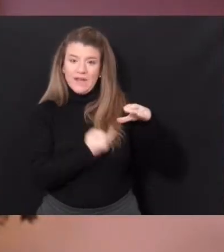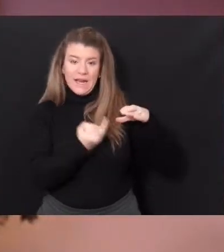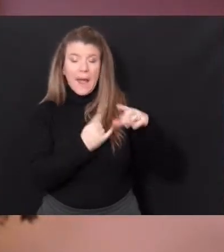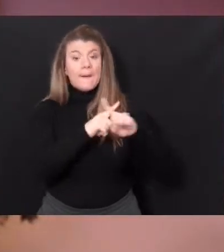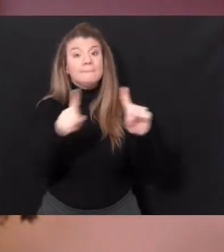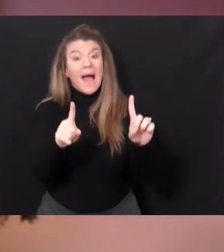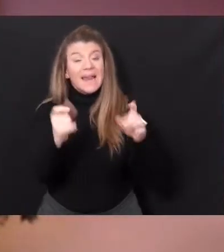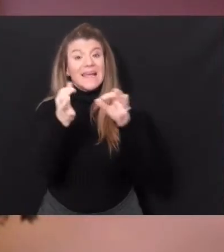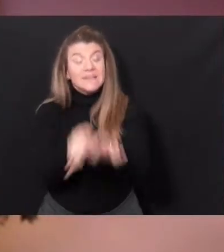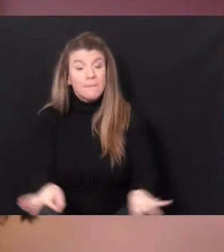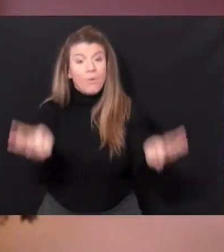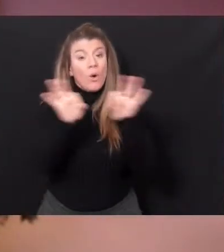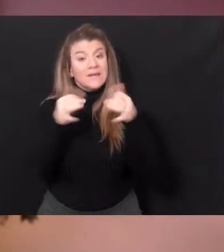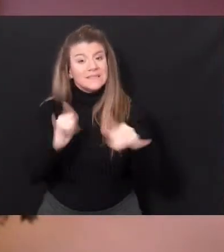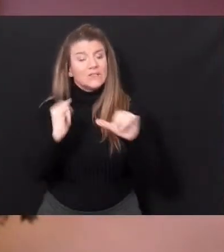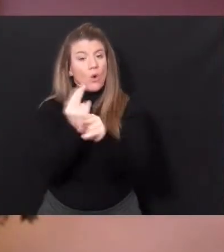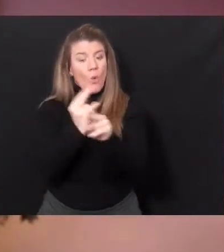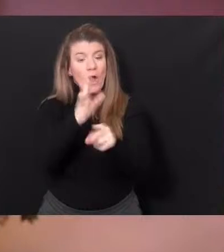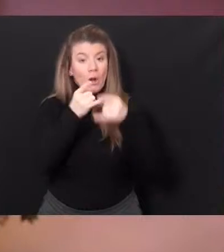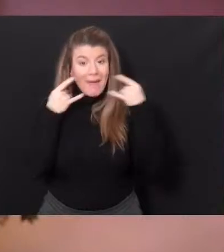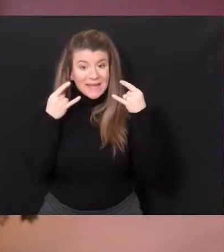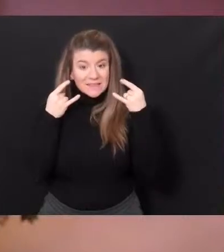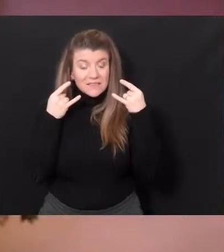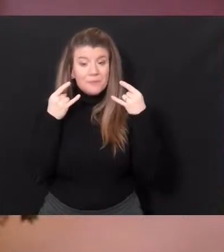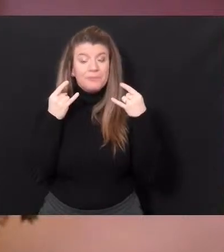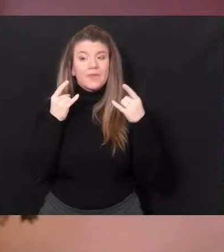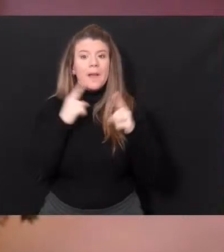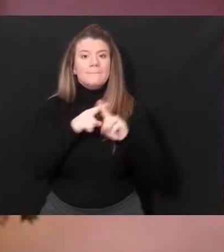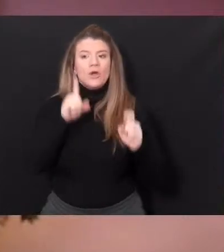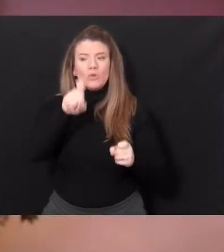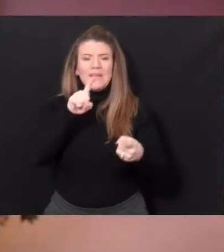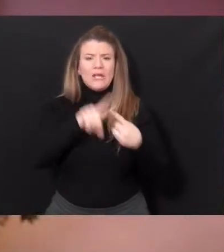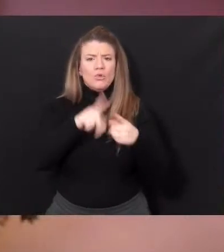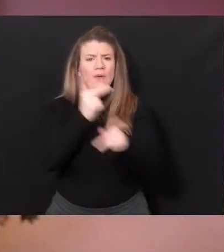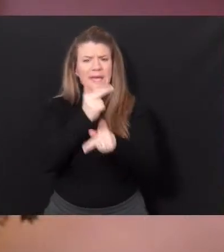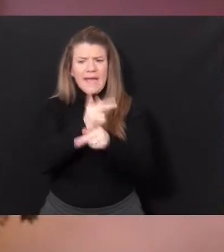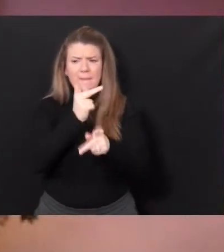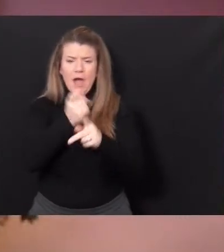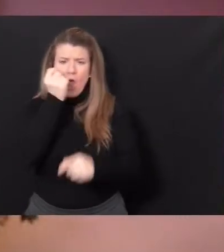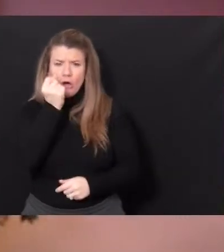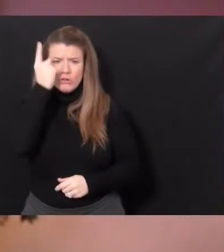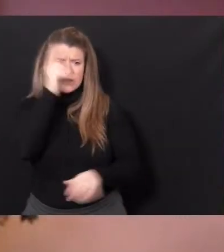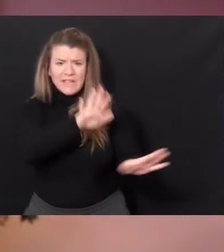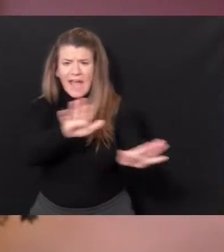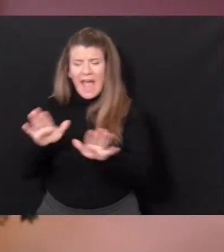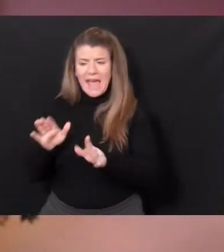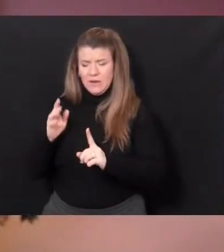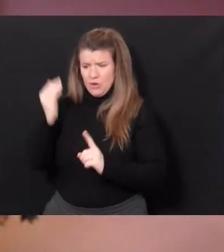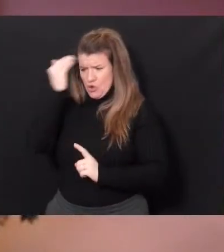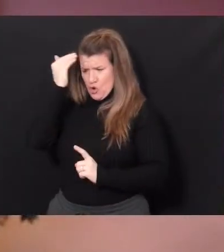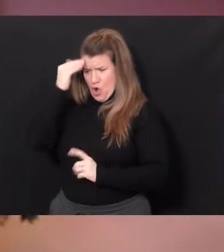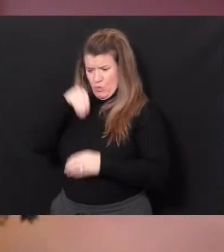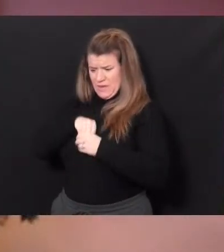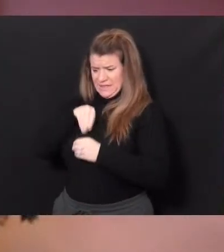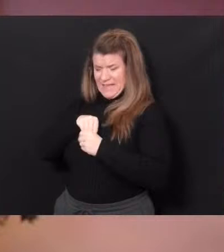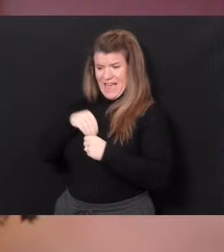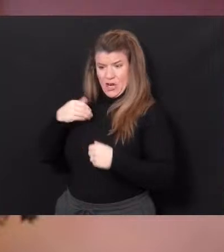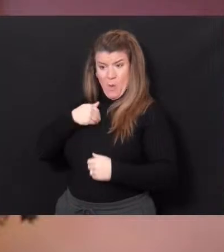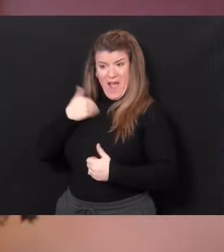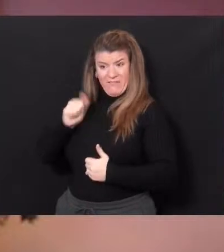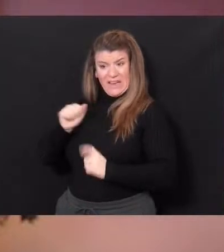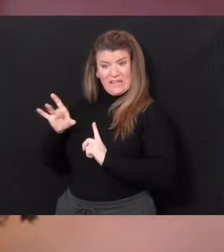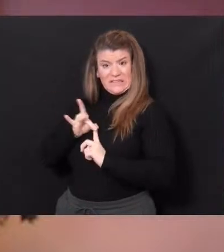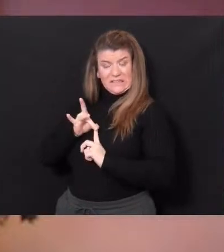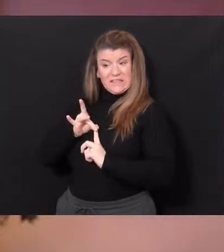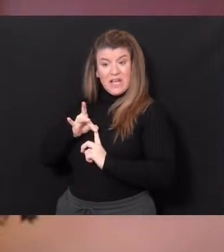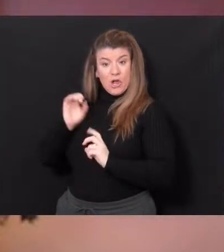your mask if you're out, but you need to track and make sure you don't develop any symptoms in that 2-week period of time. And if you